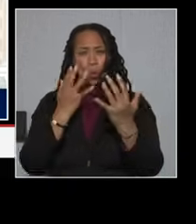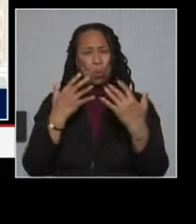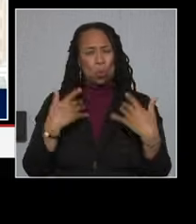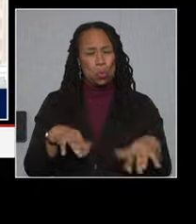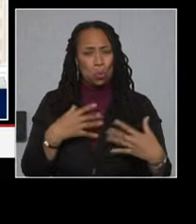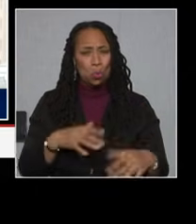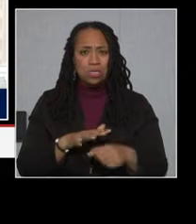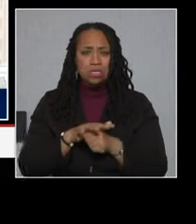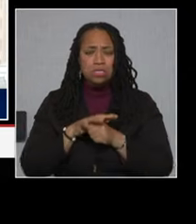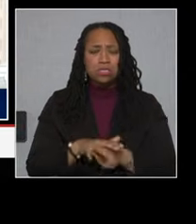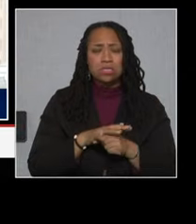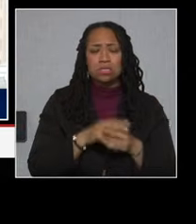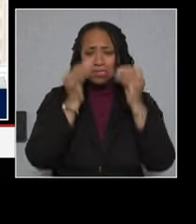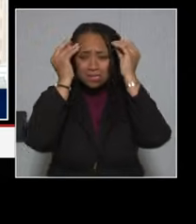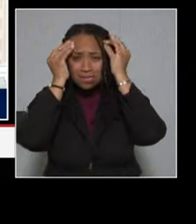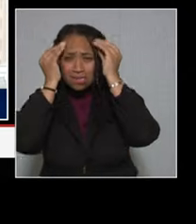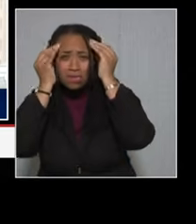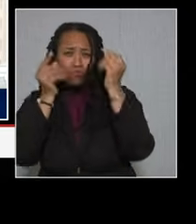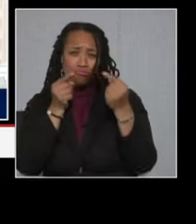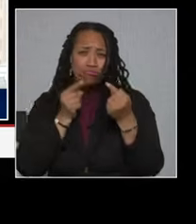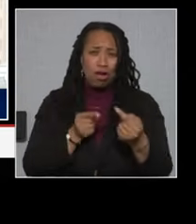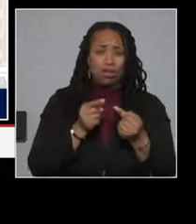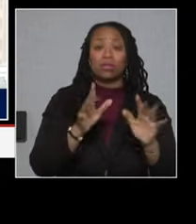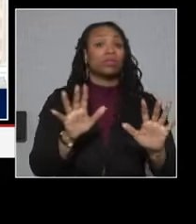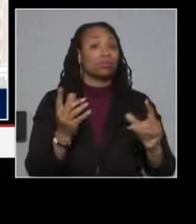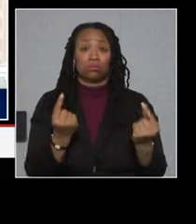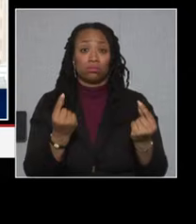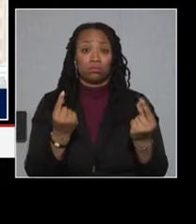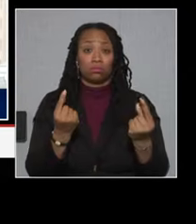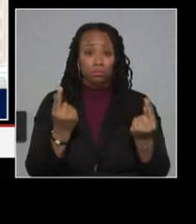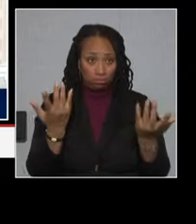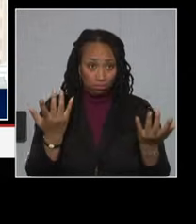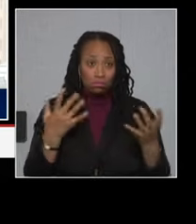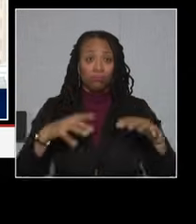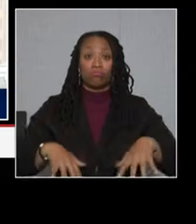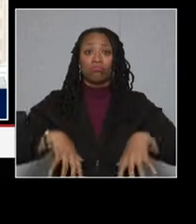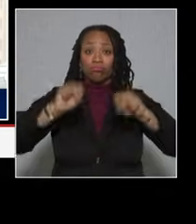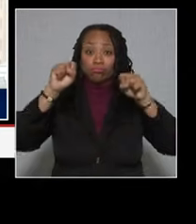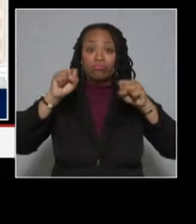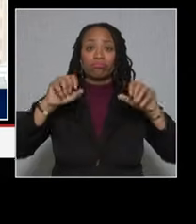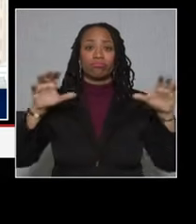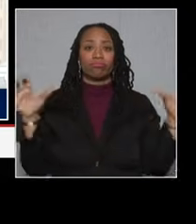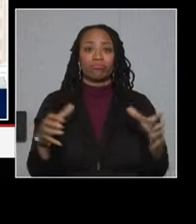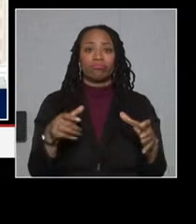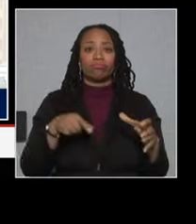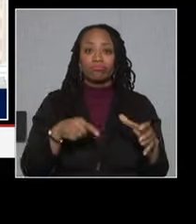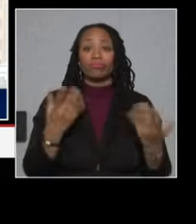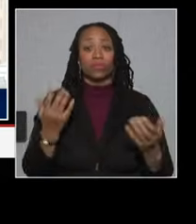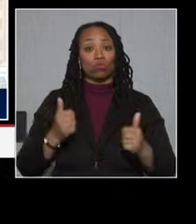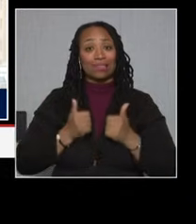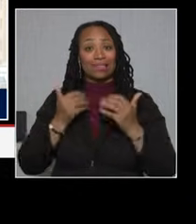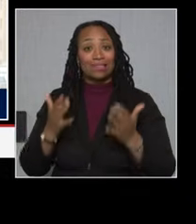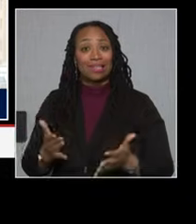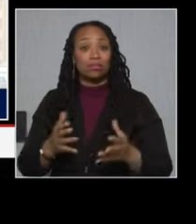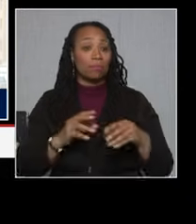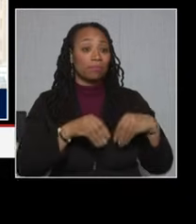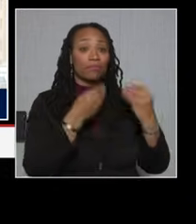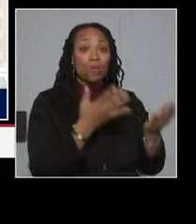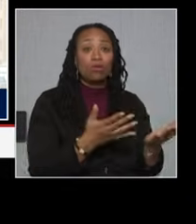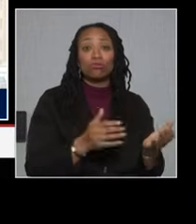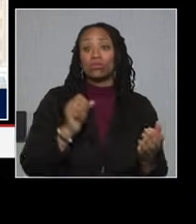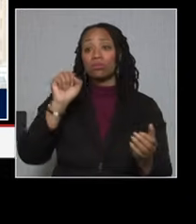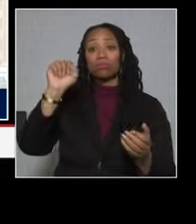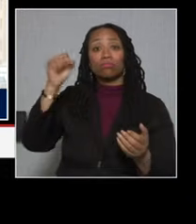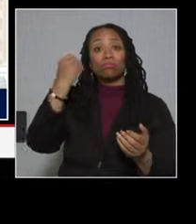providers, investors, tenants, and advocates to produce the Rental Act, a comprehensive piece of legislation that